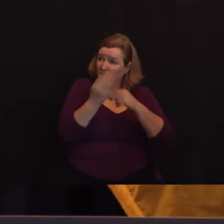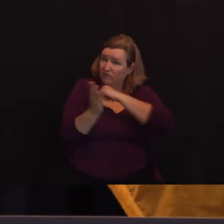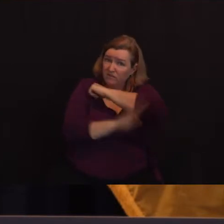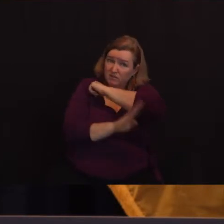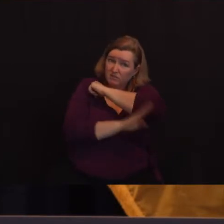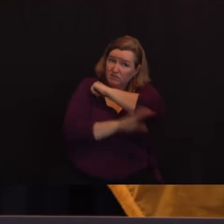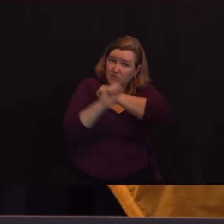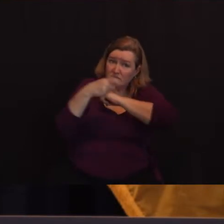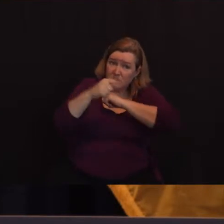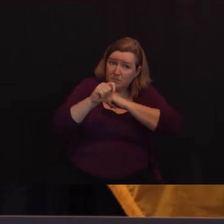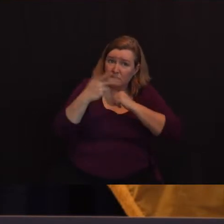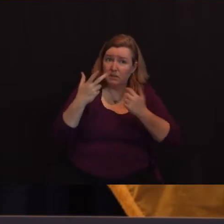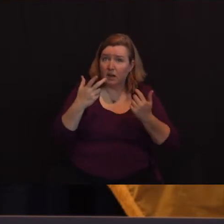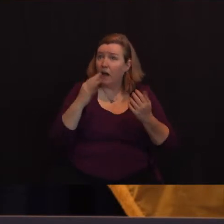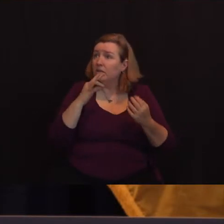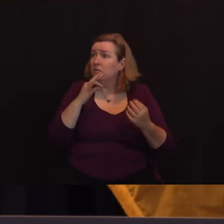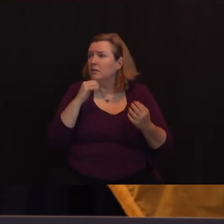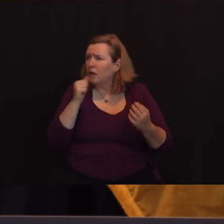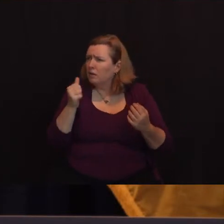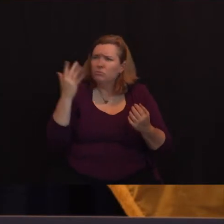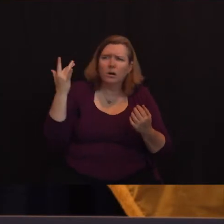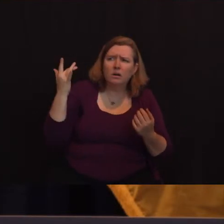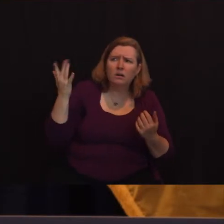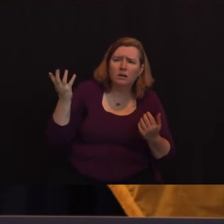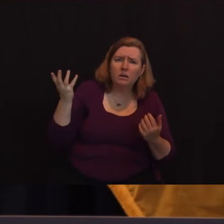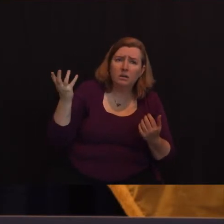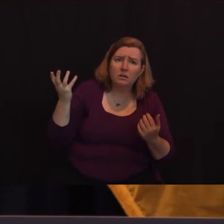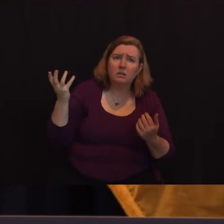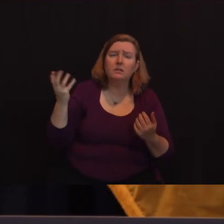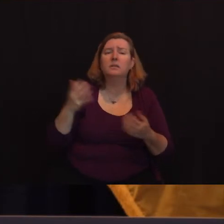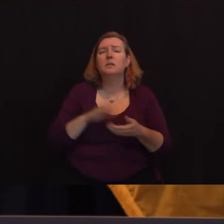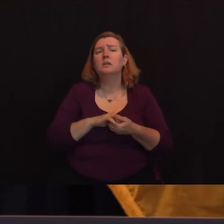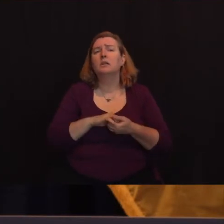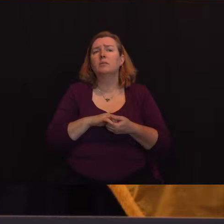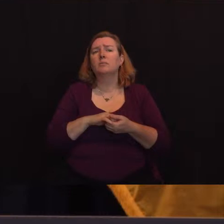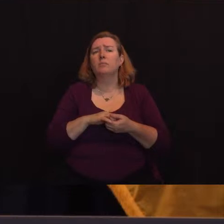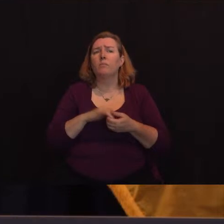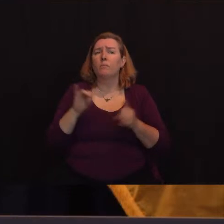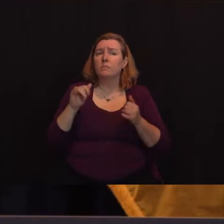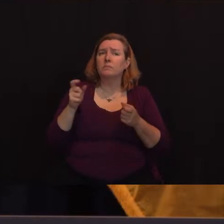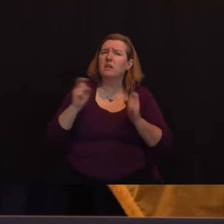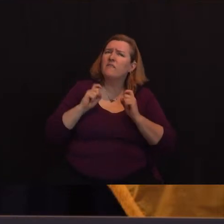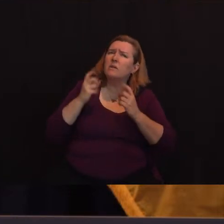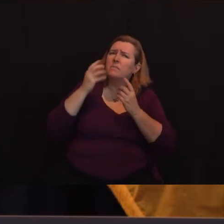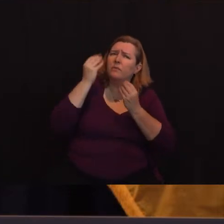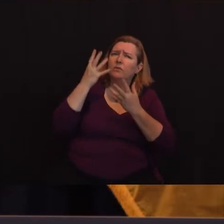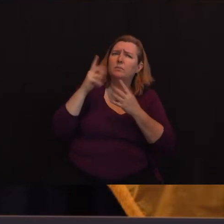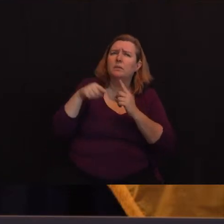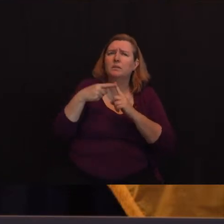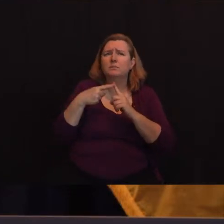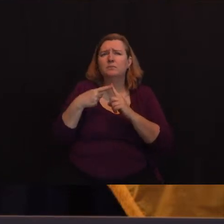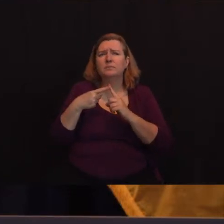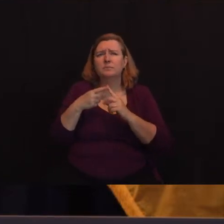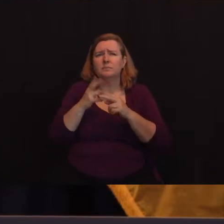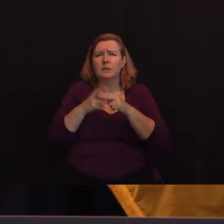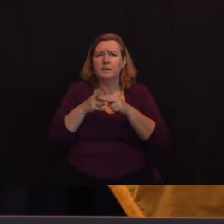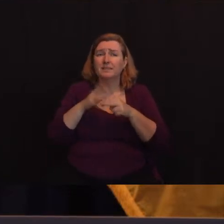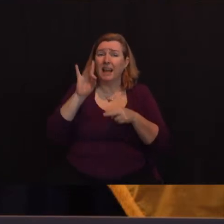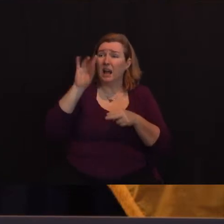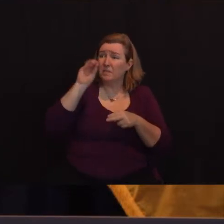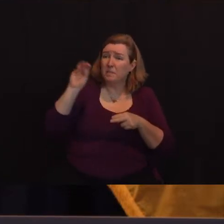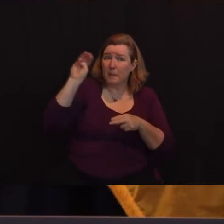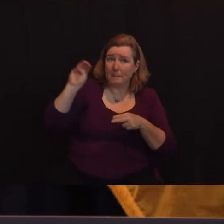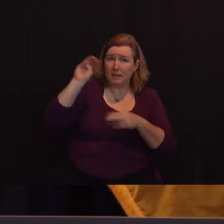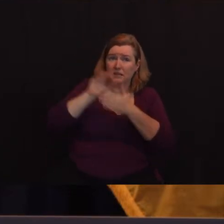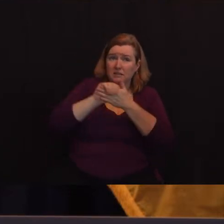why? And beyond saying that everything is on the table, could you provide any more details about how the $8 million is being spent on vaccine